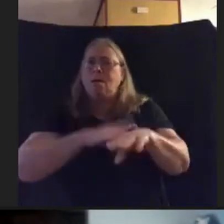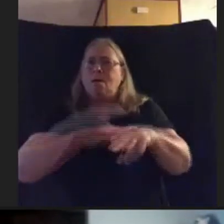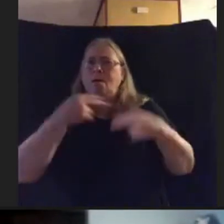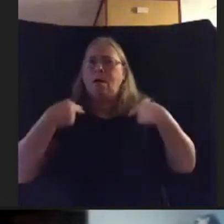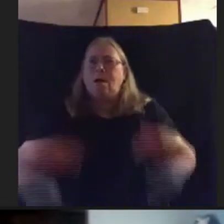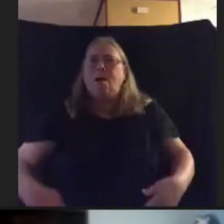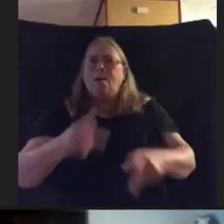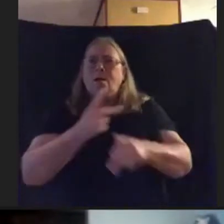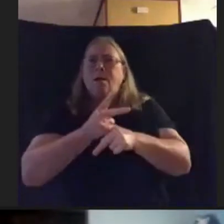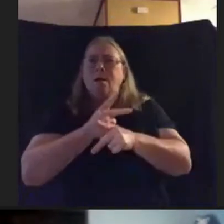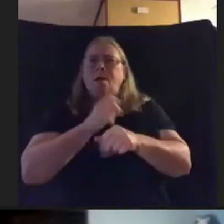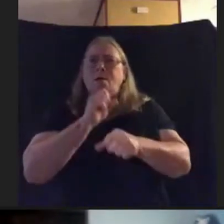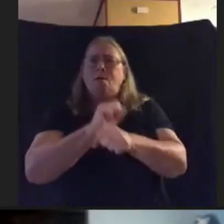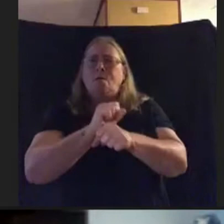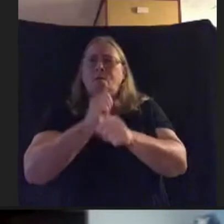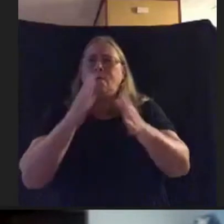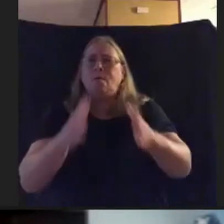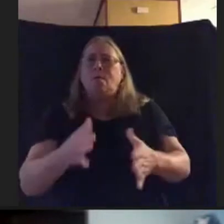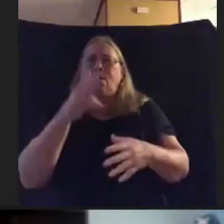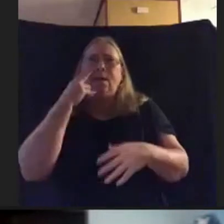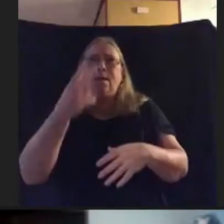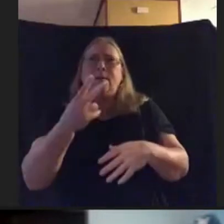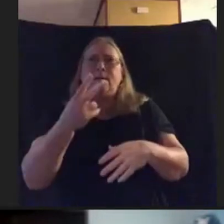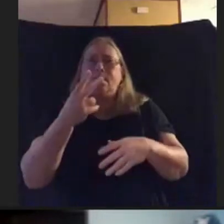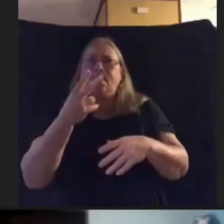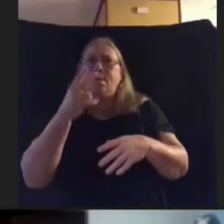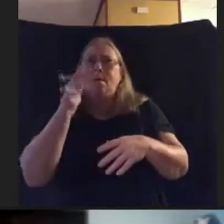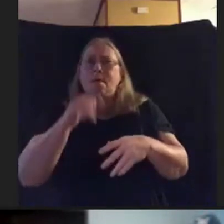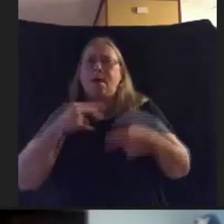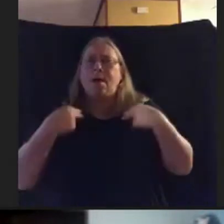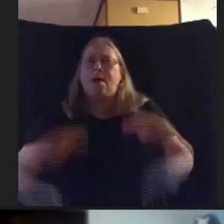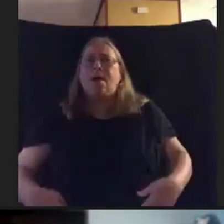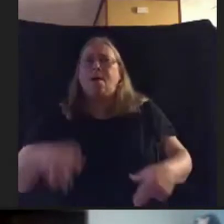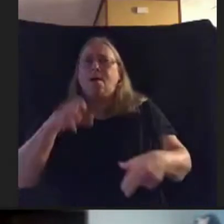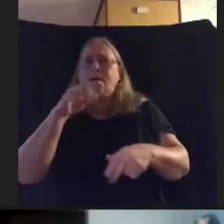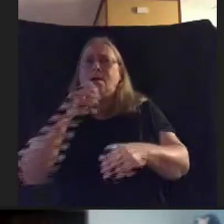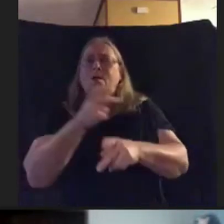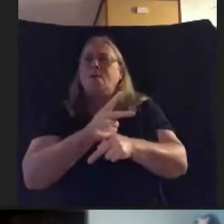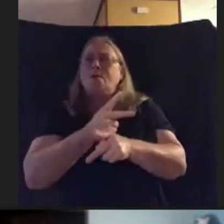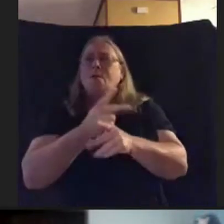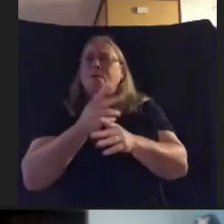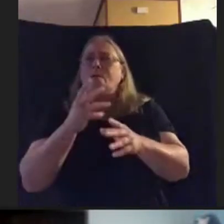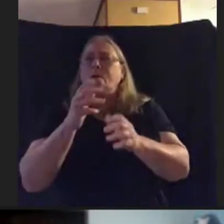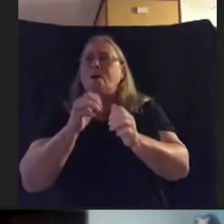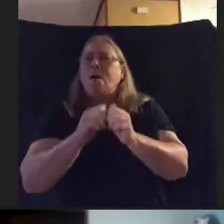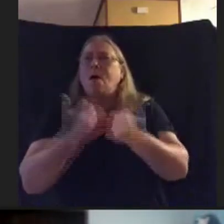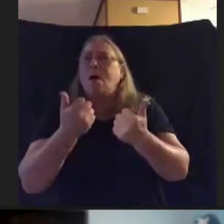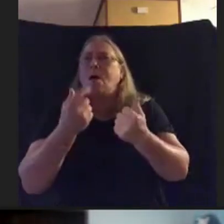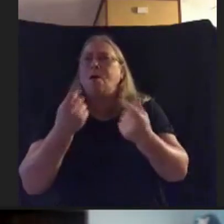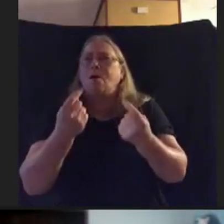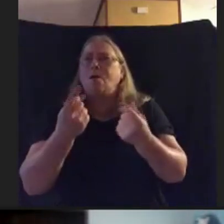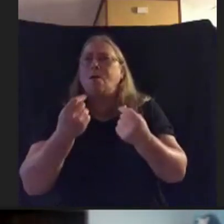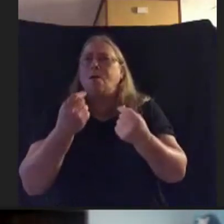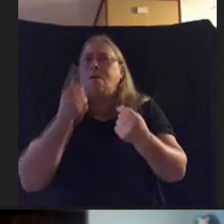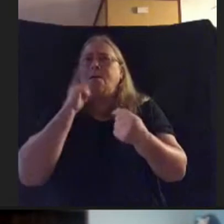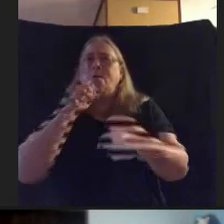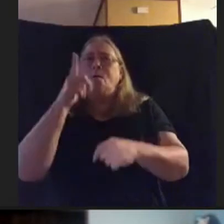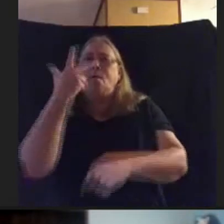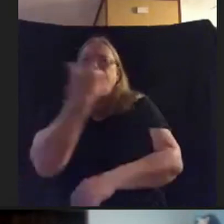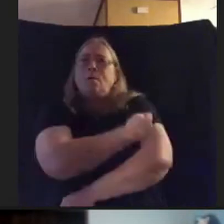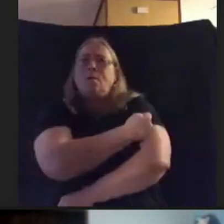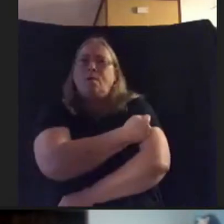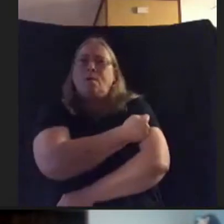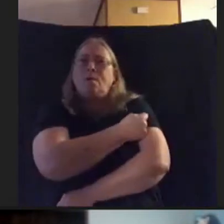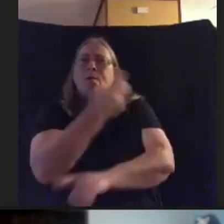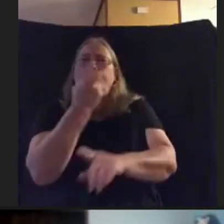more hesitancy among Black healthcare workers, and what is being done to reduce the fear of taking the vaccine? Dr.